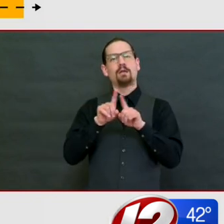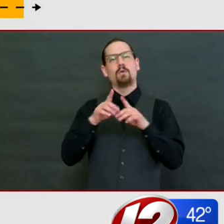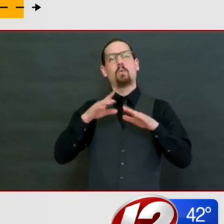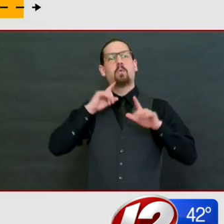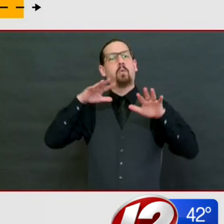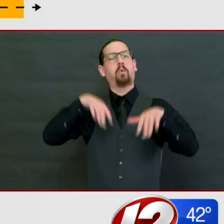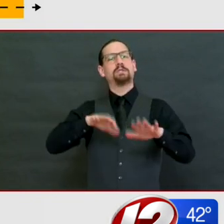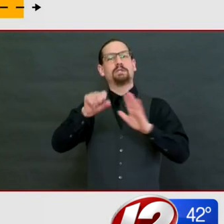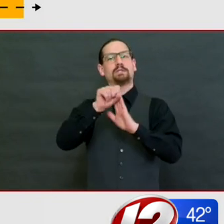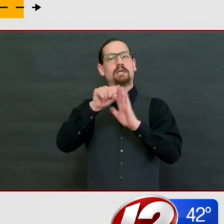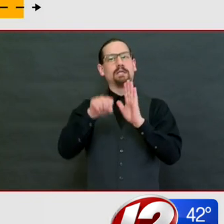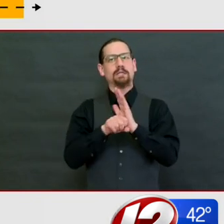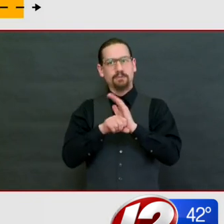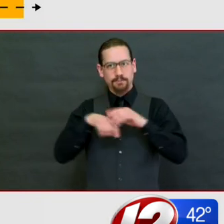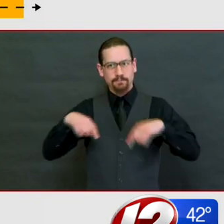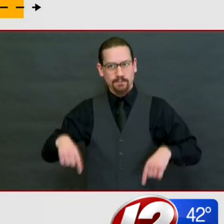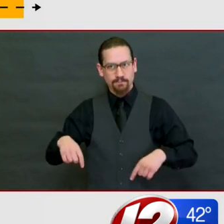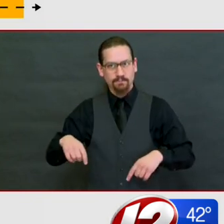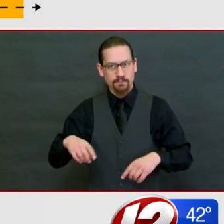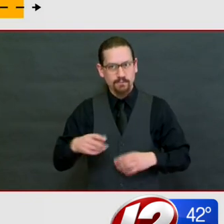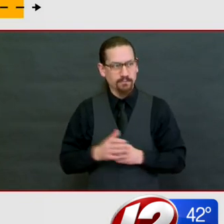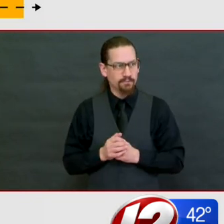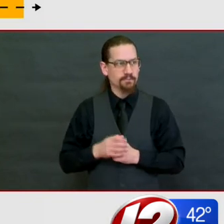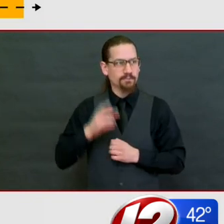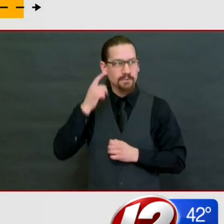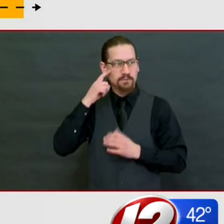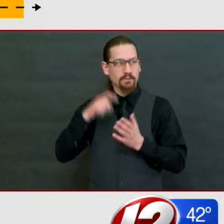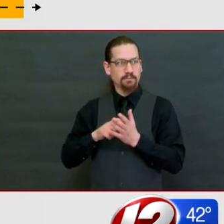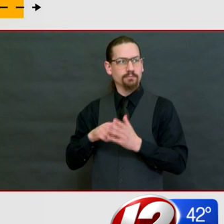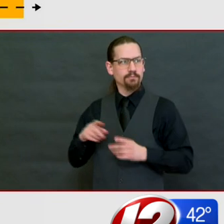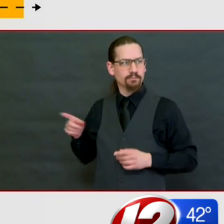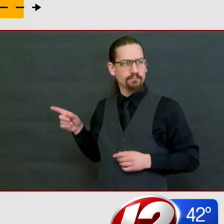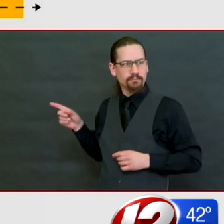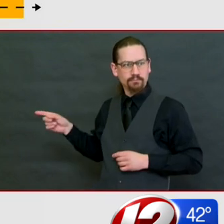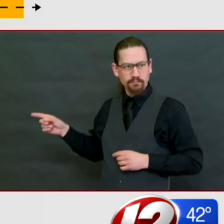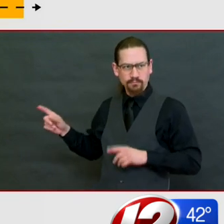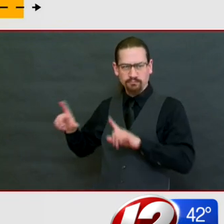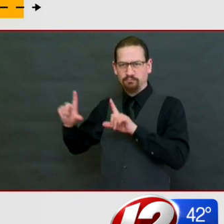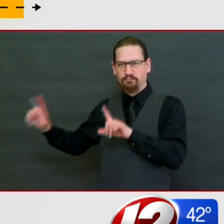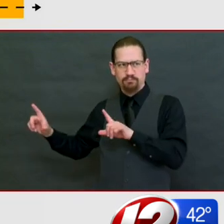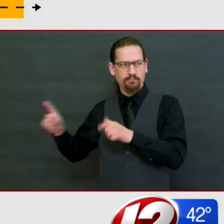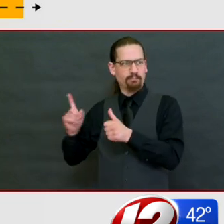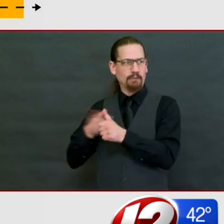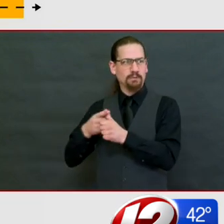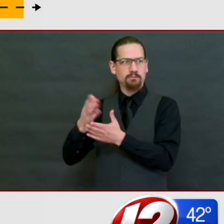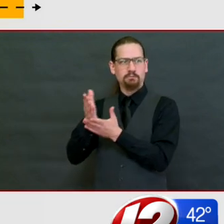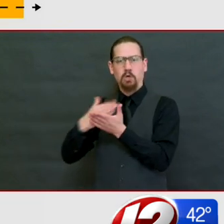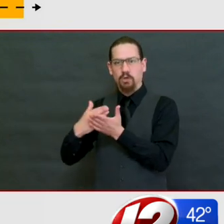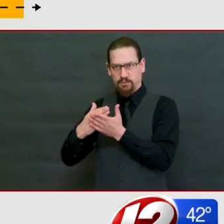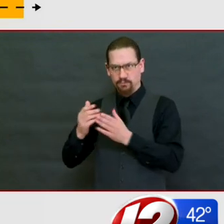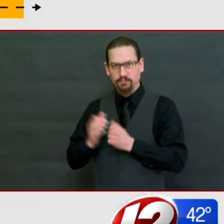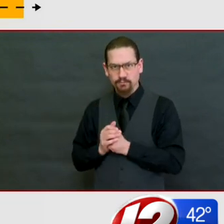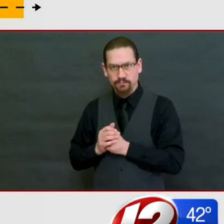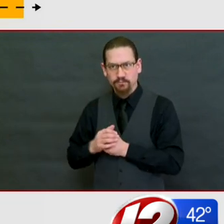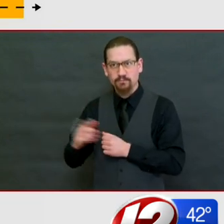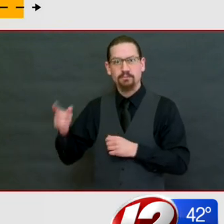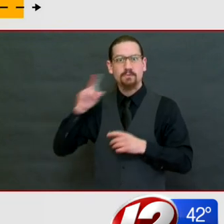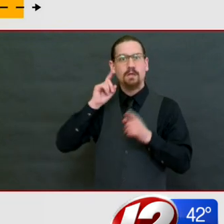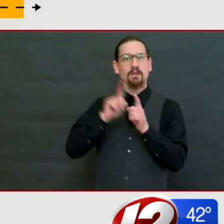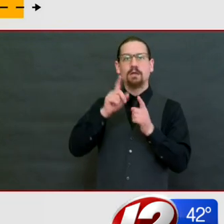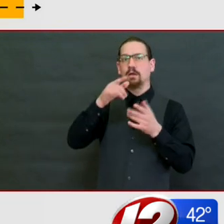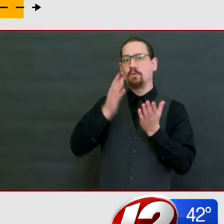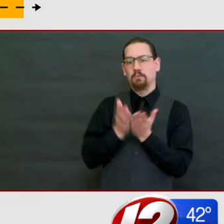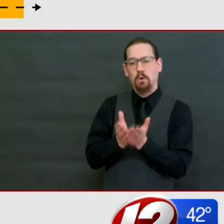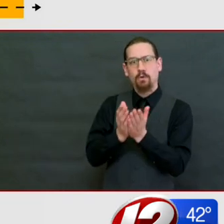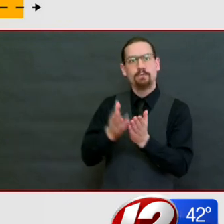nautical theme. Phase one, or the first bit, is weathering the storm. Man, are we going through a storm? We've been through that